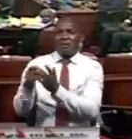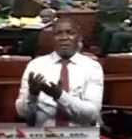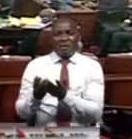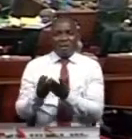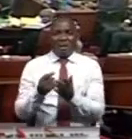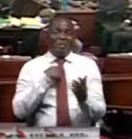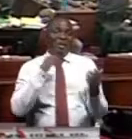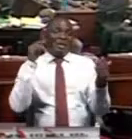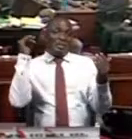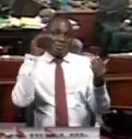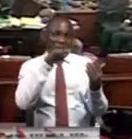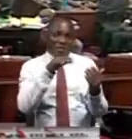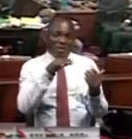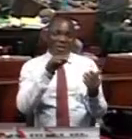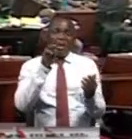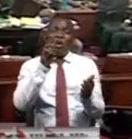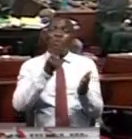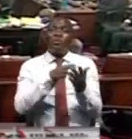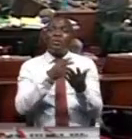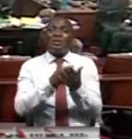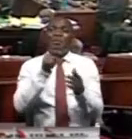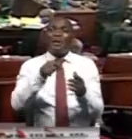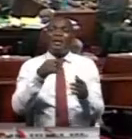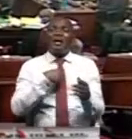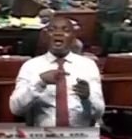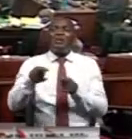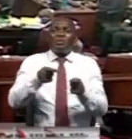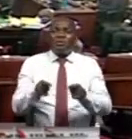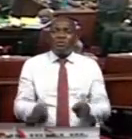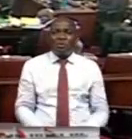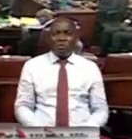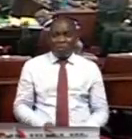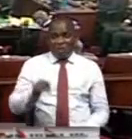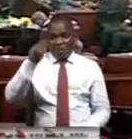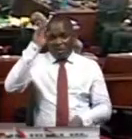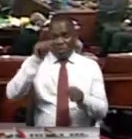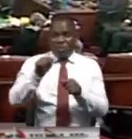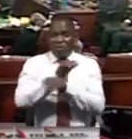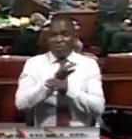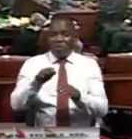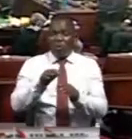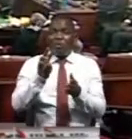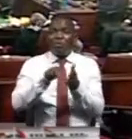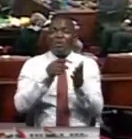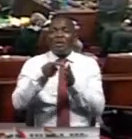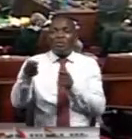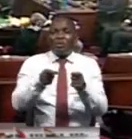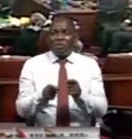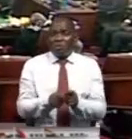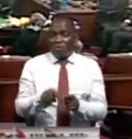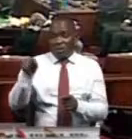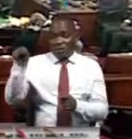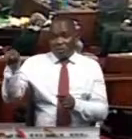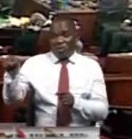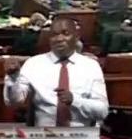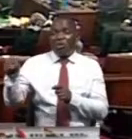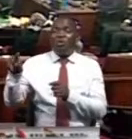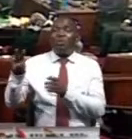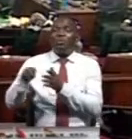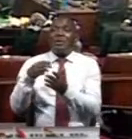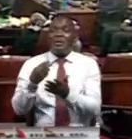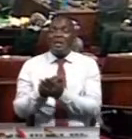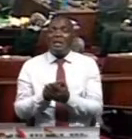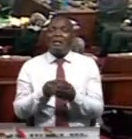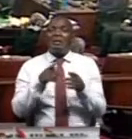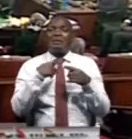I'm expecting is witness control. Yes, my Lord. And because there's no witness control, that's why the witness is going on a tangent.